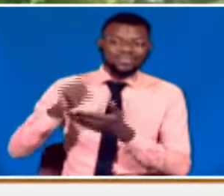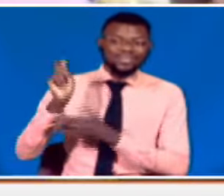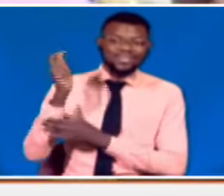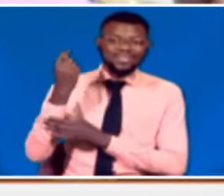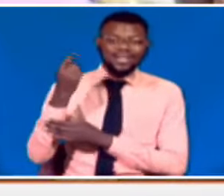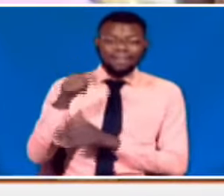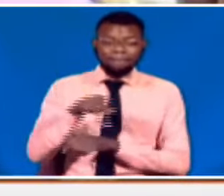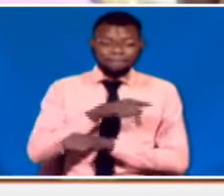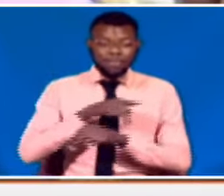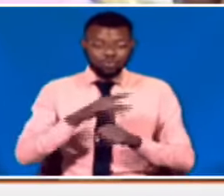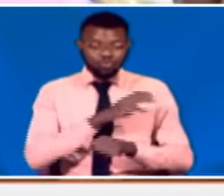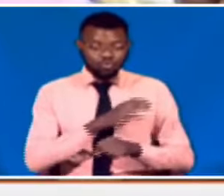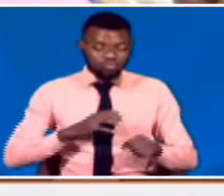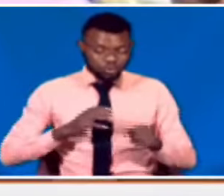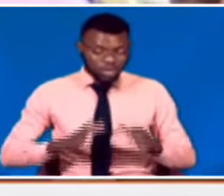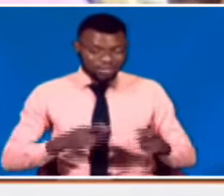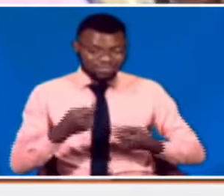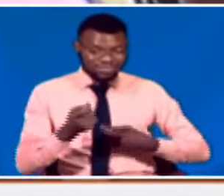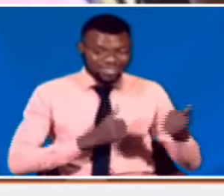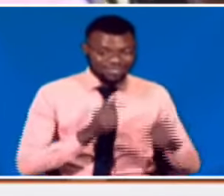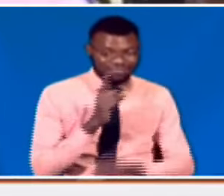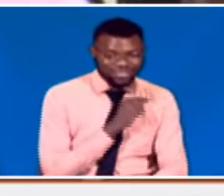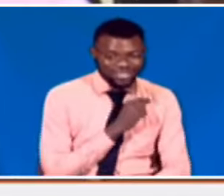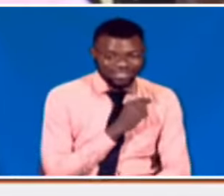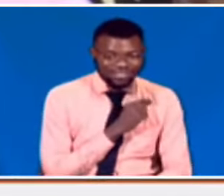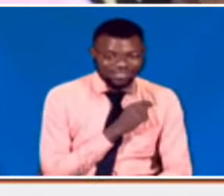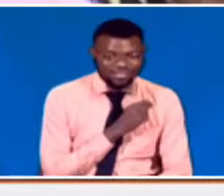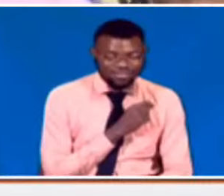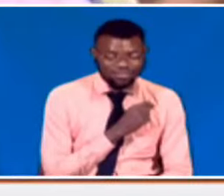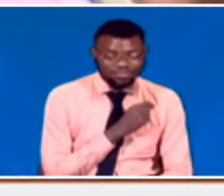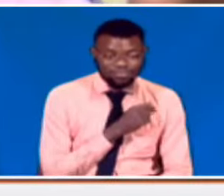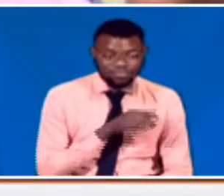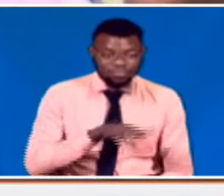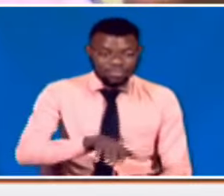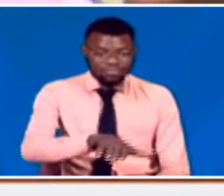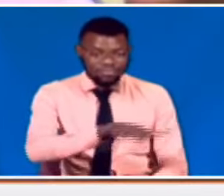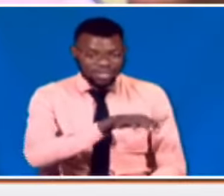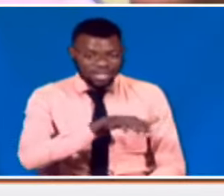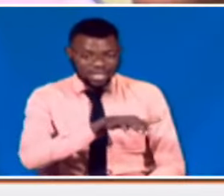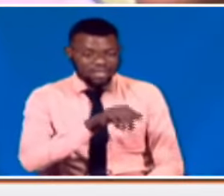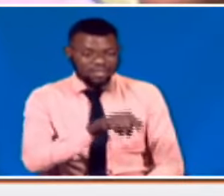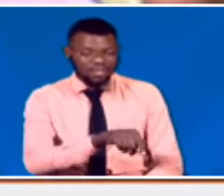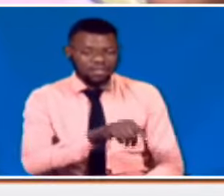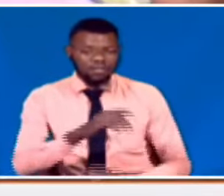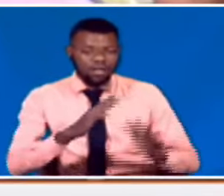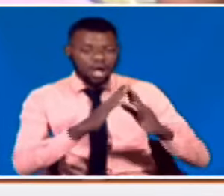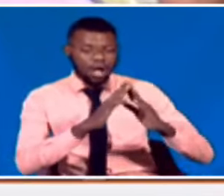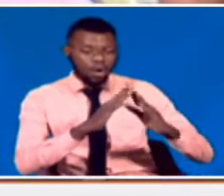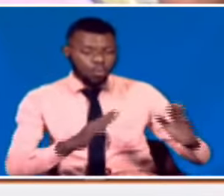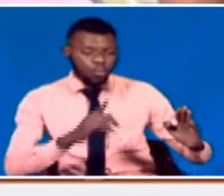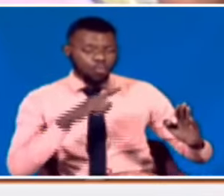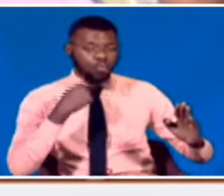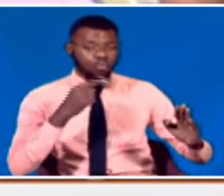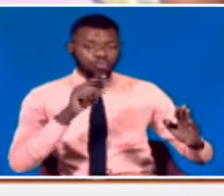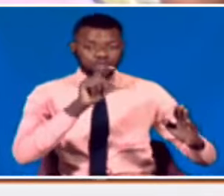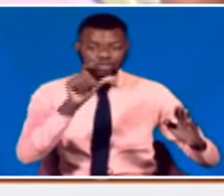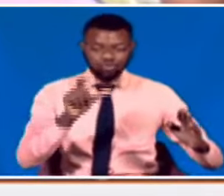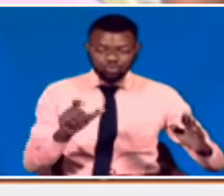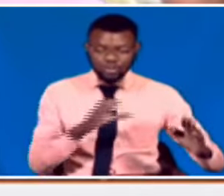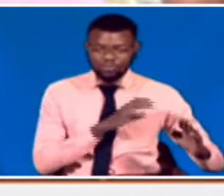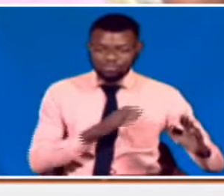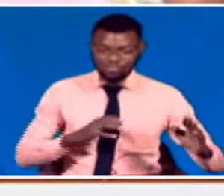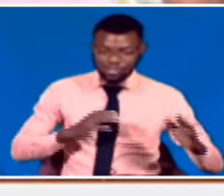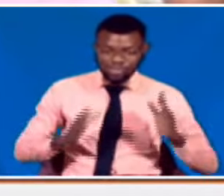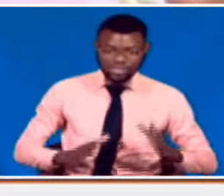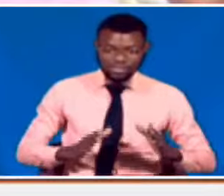commissioner. Where we are now, which is the compound of the regional commissioner of this area, is part of the land